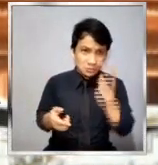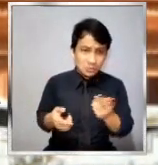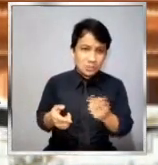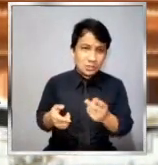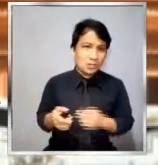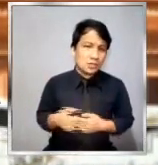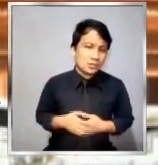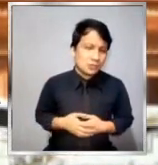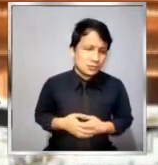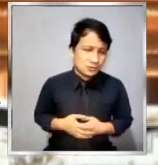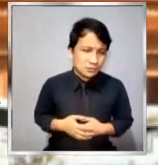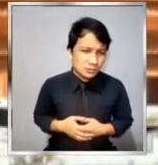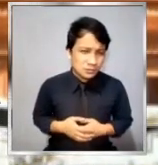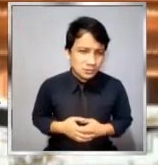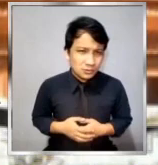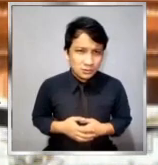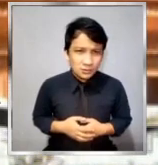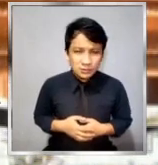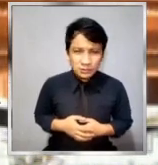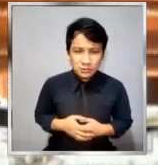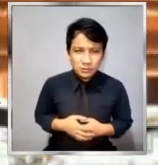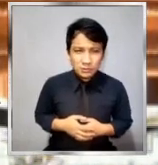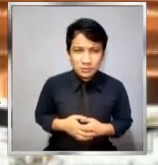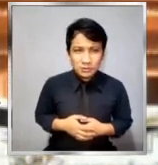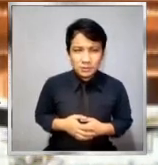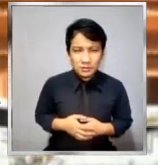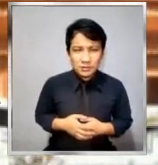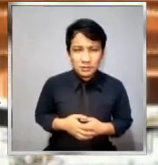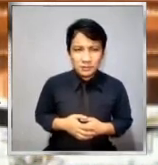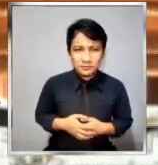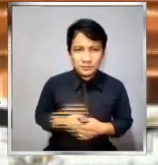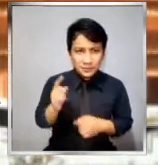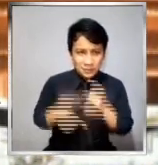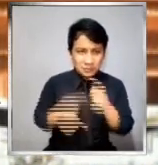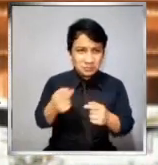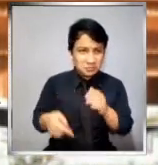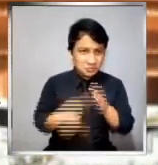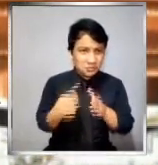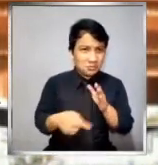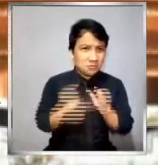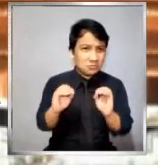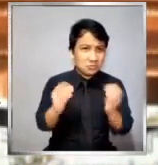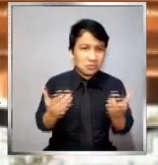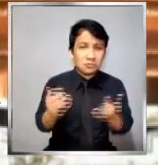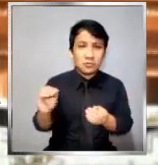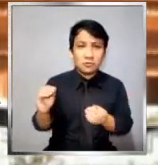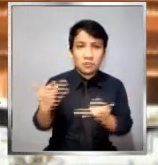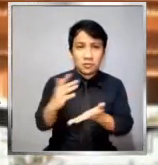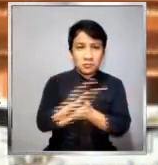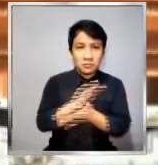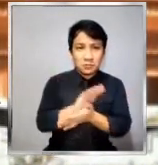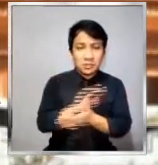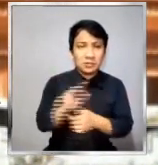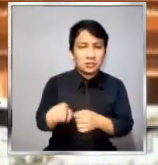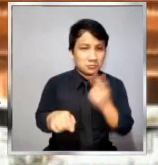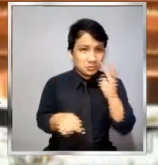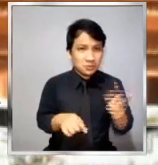hindi mo mahabol minsan eh. And sometimes wala yung papel. So these are the things